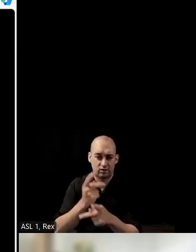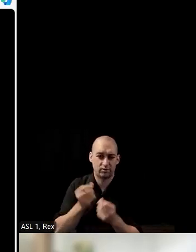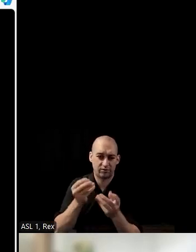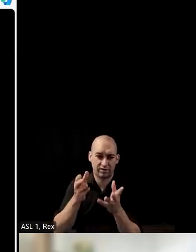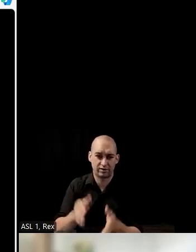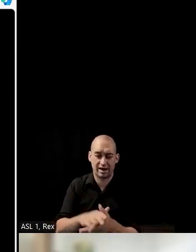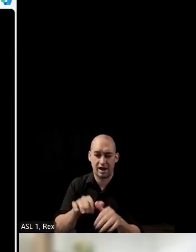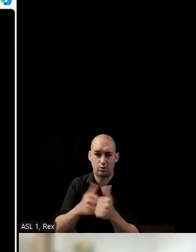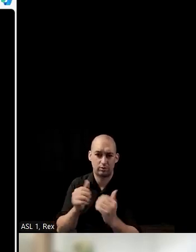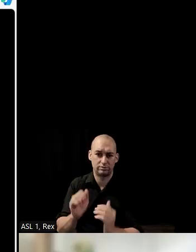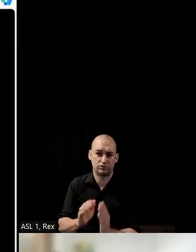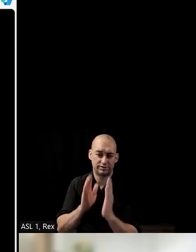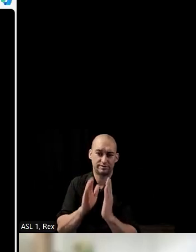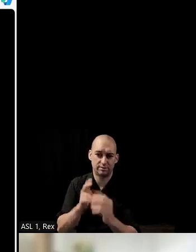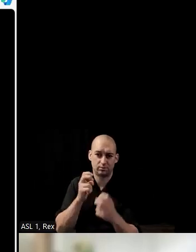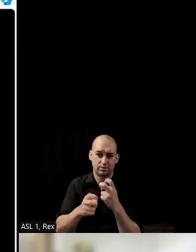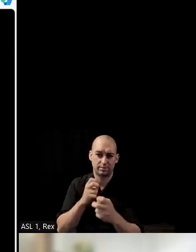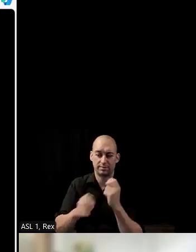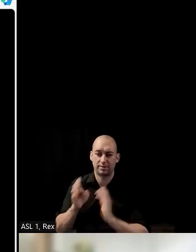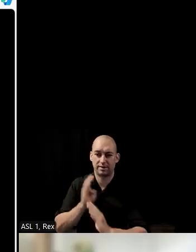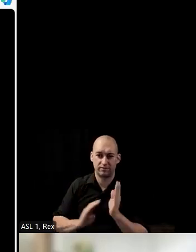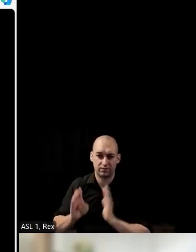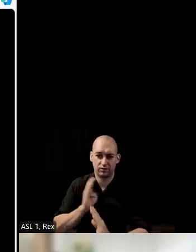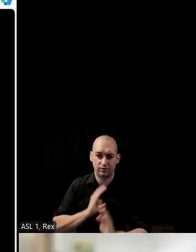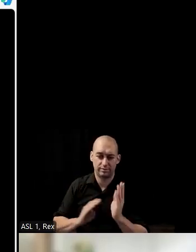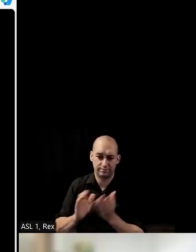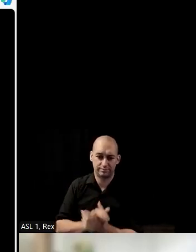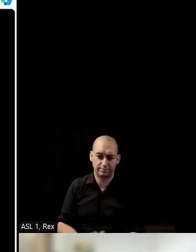to address problematic behavior expression.